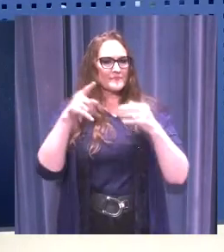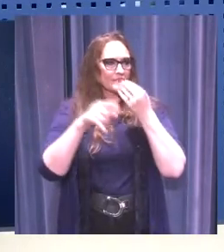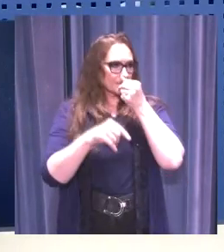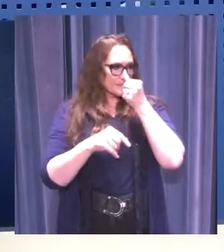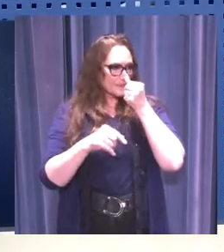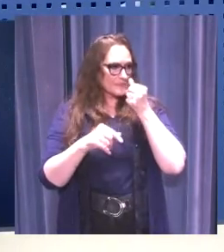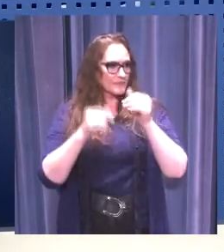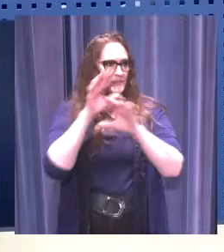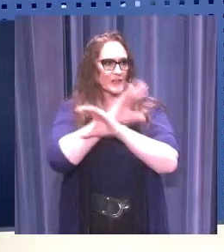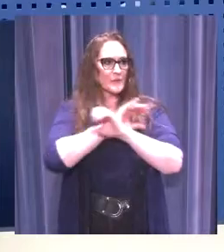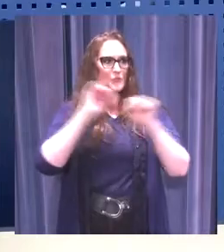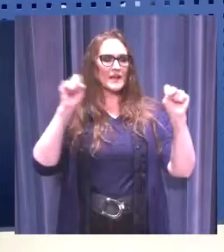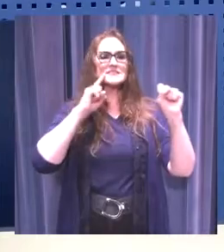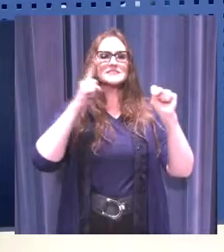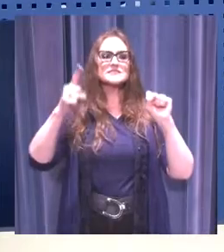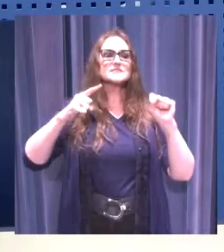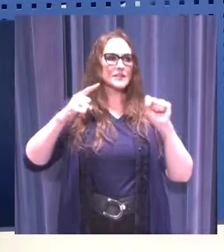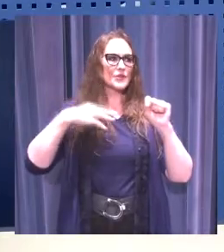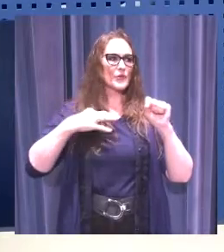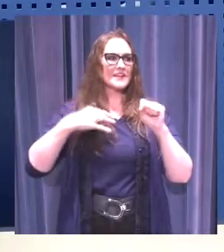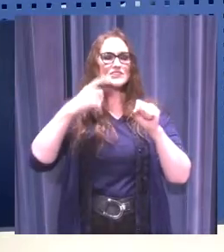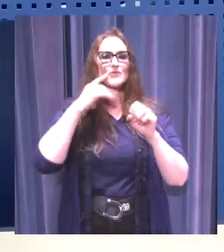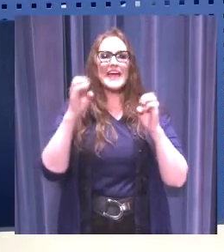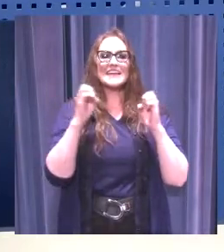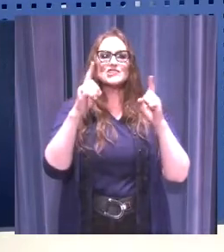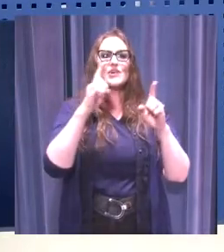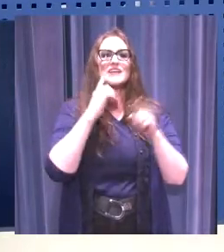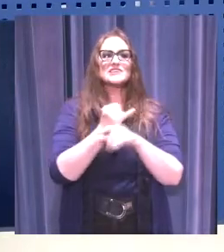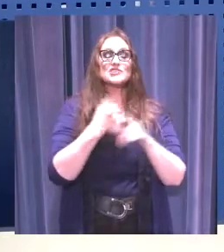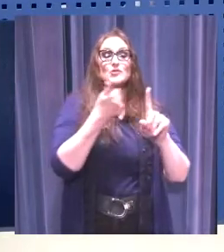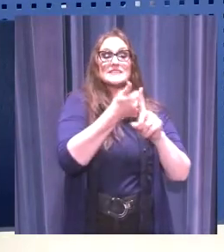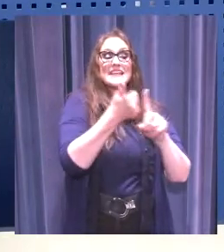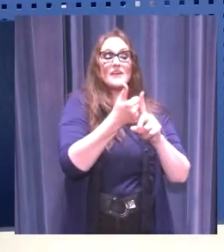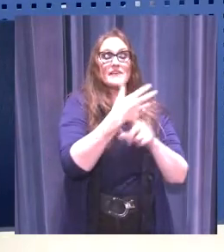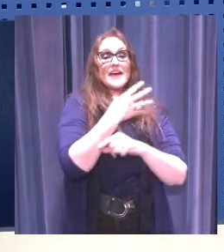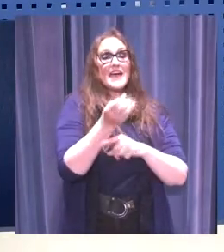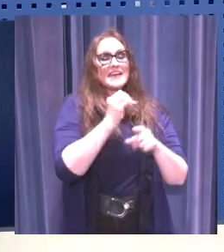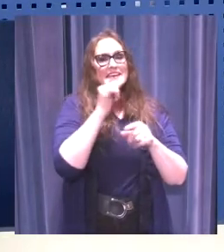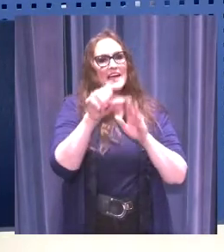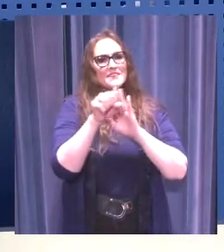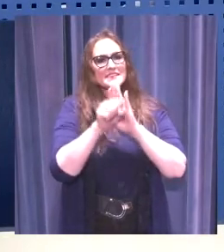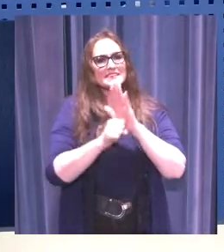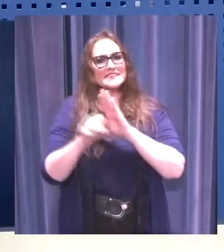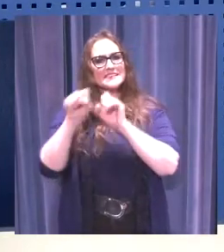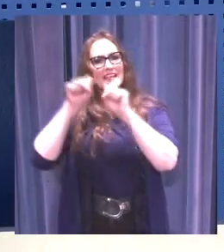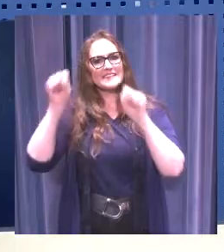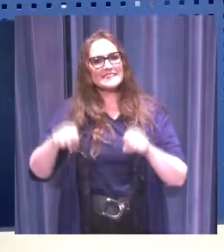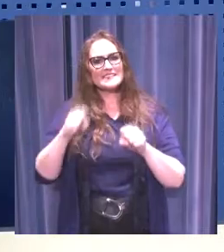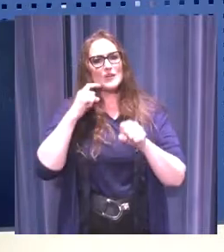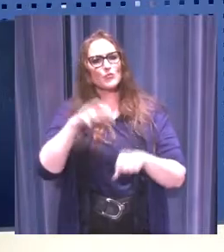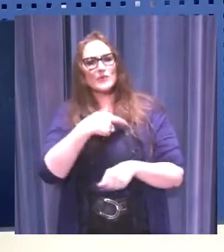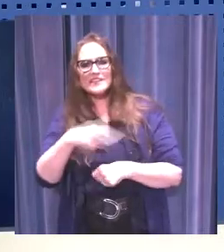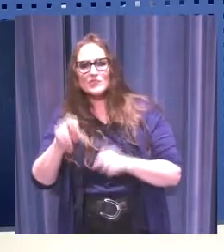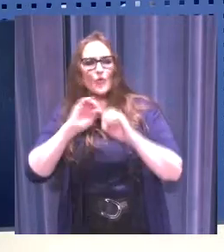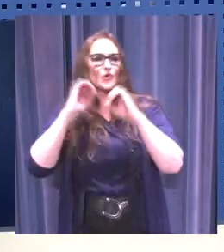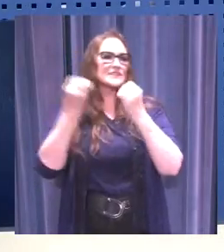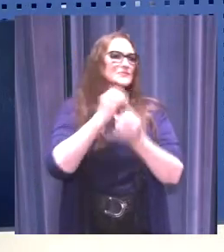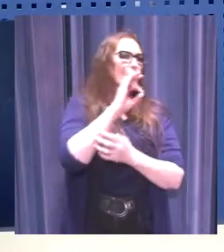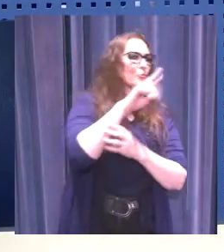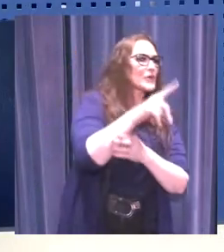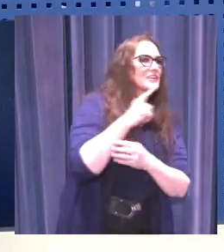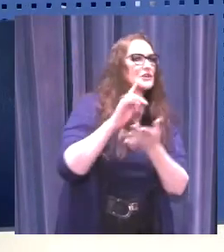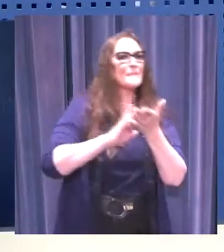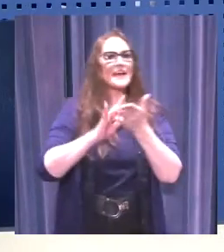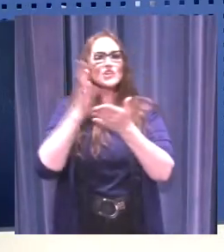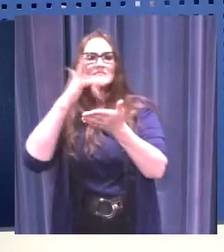Because HLC accredits the educational institution itself and not the state system, religious organizations, corporations, medical